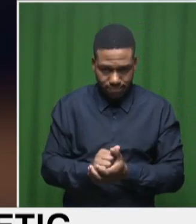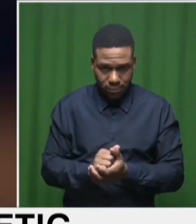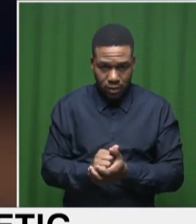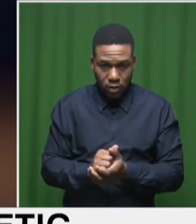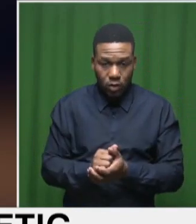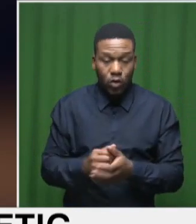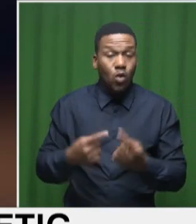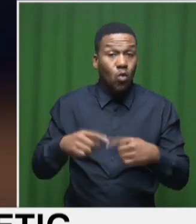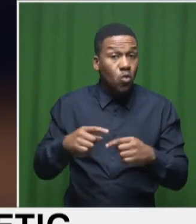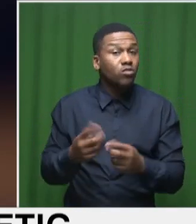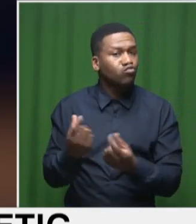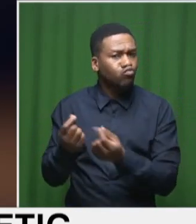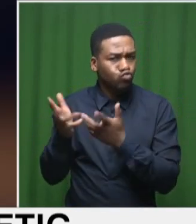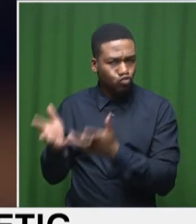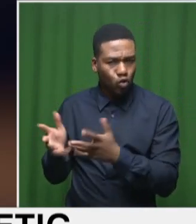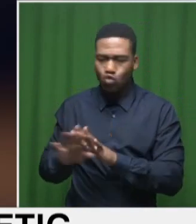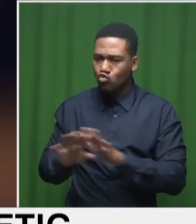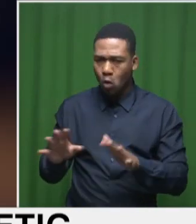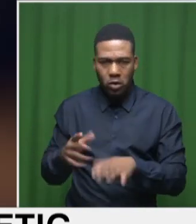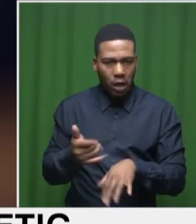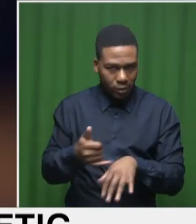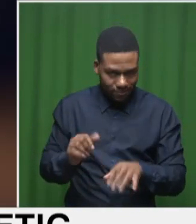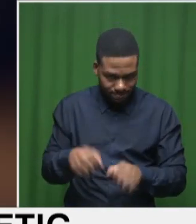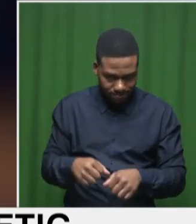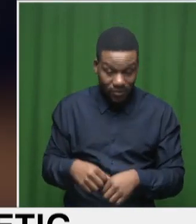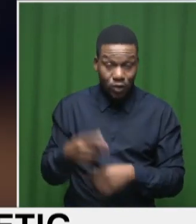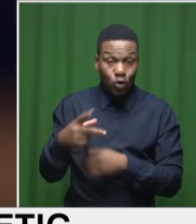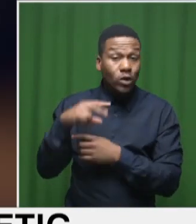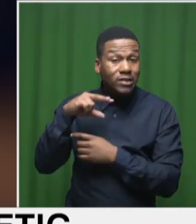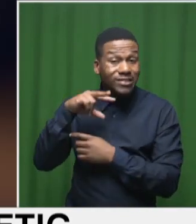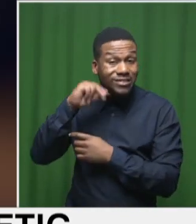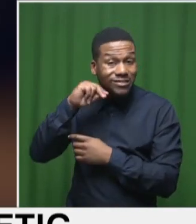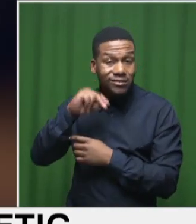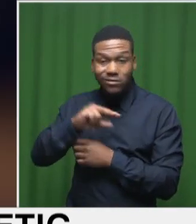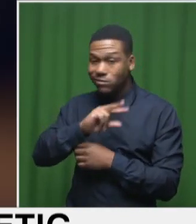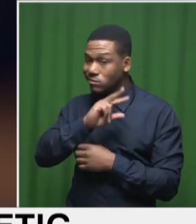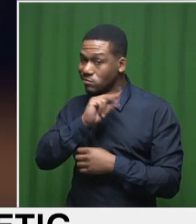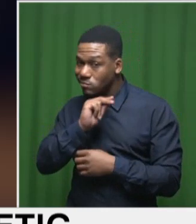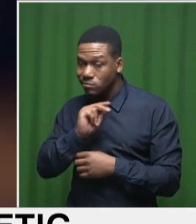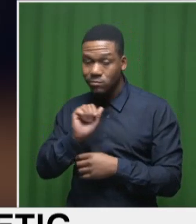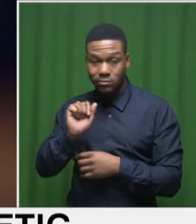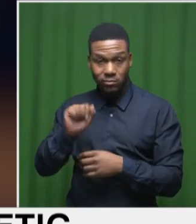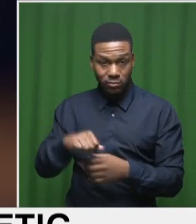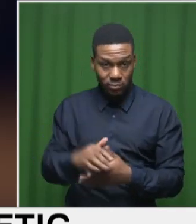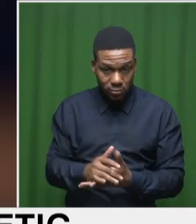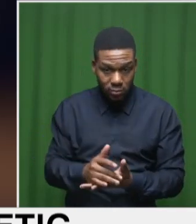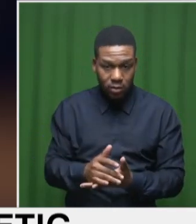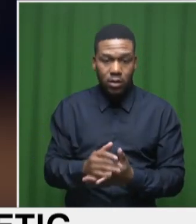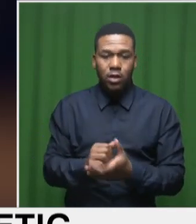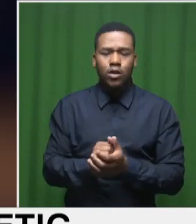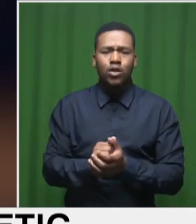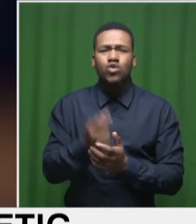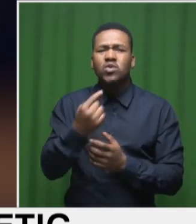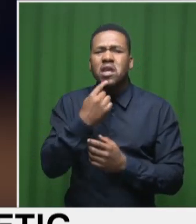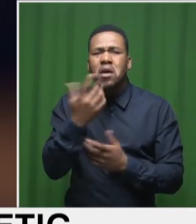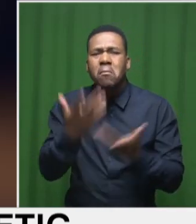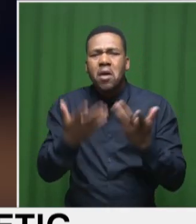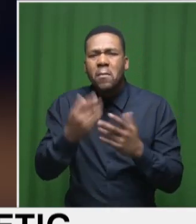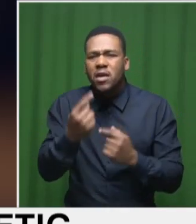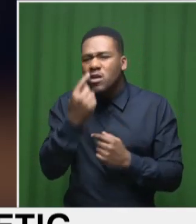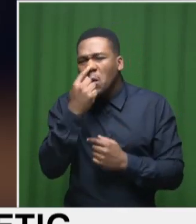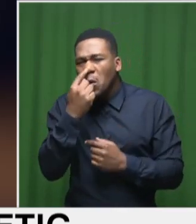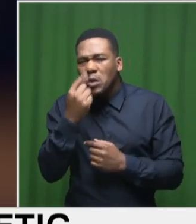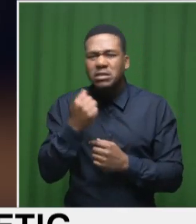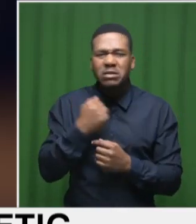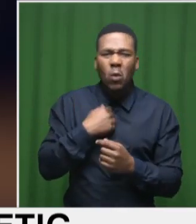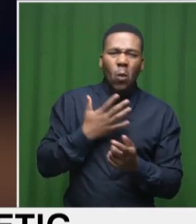at when we think about injectables is we look at something that bugs a patient. If someone says they're self-conscious about their nose or their eyes, then